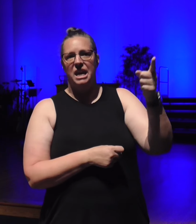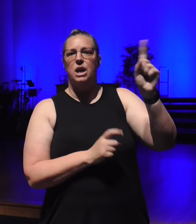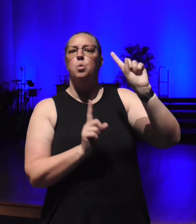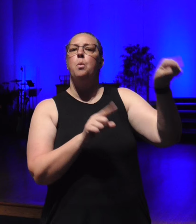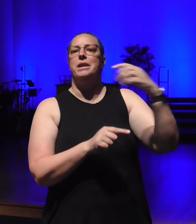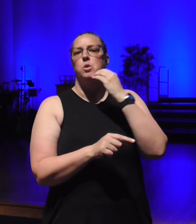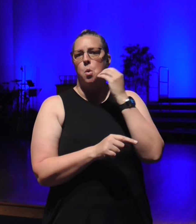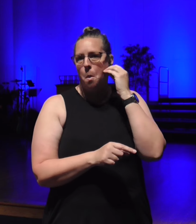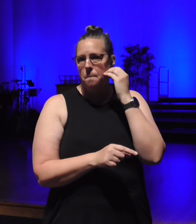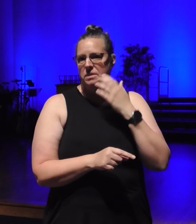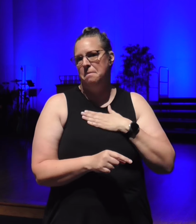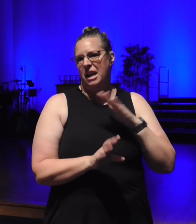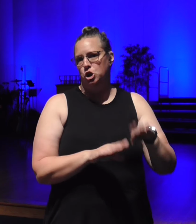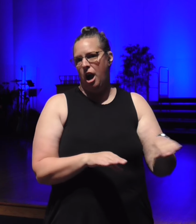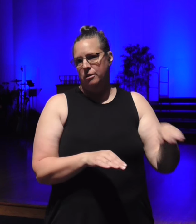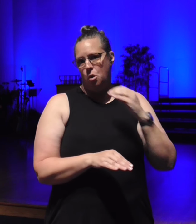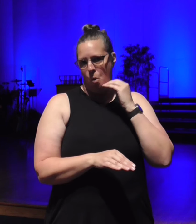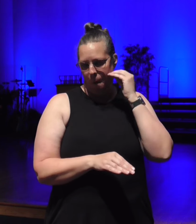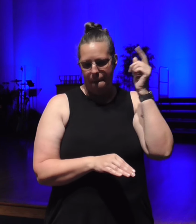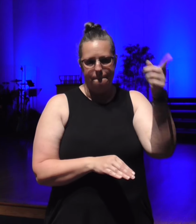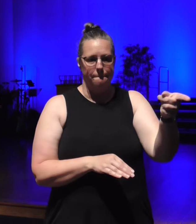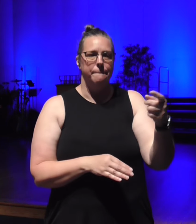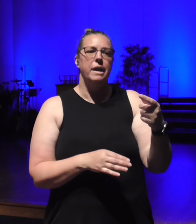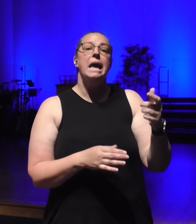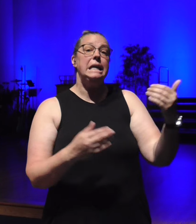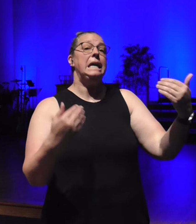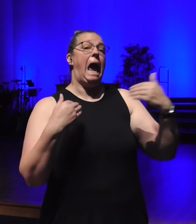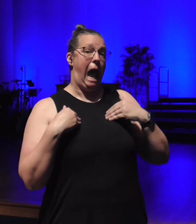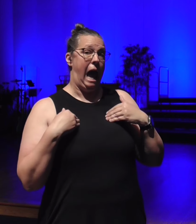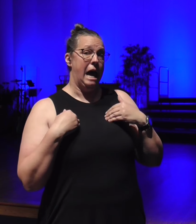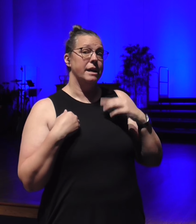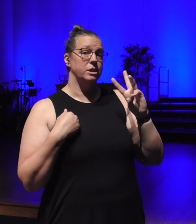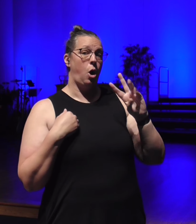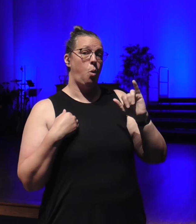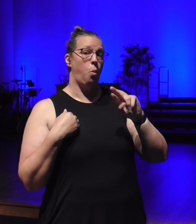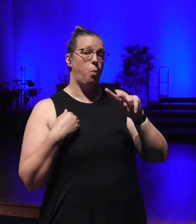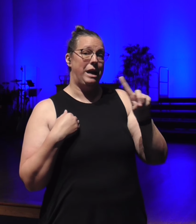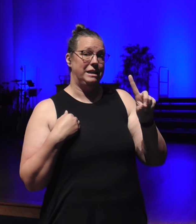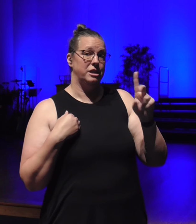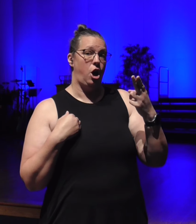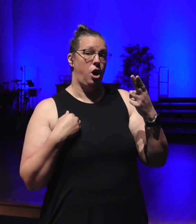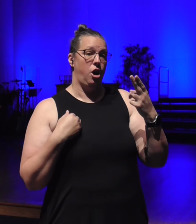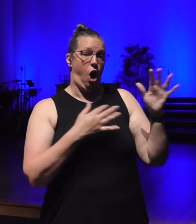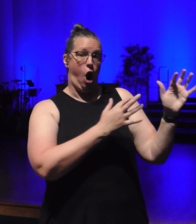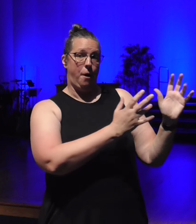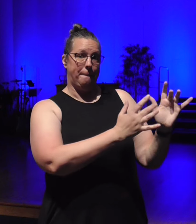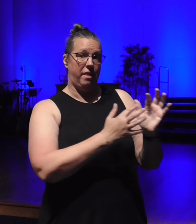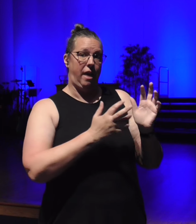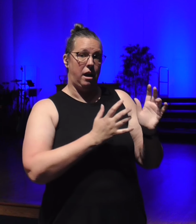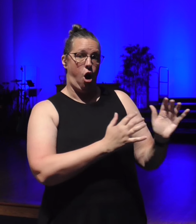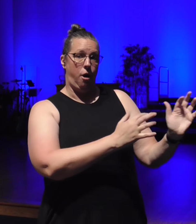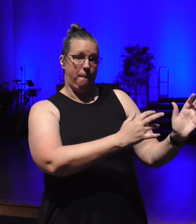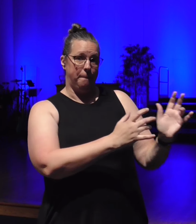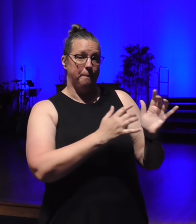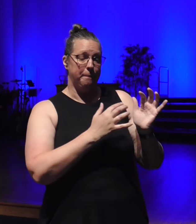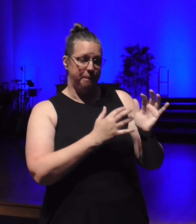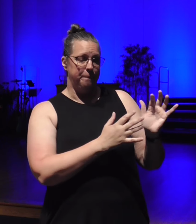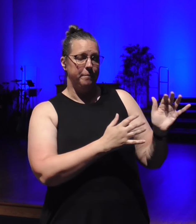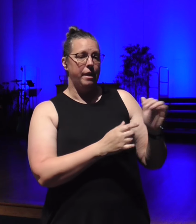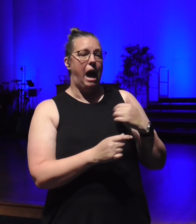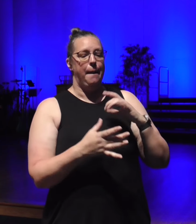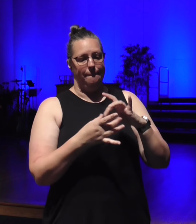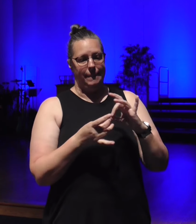wind harp that plays passively in the wind. And so I messaged him. I said, did you know that Thoreau